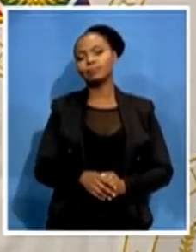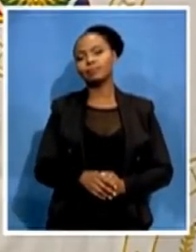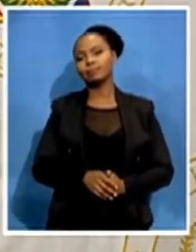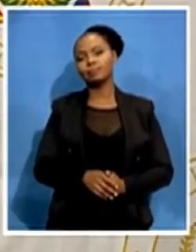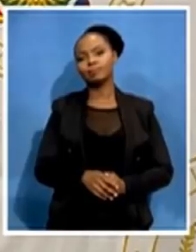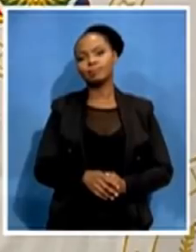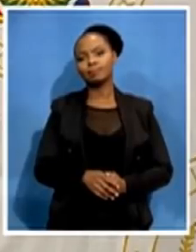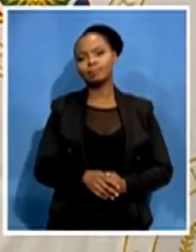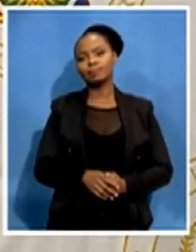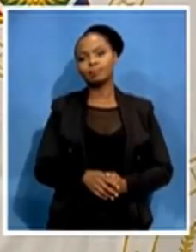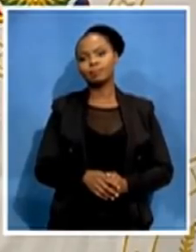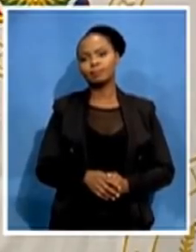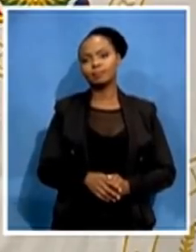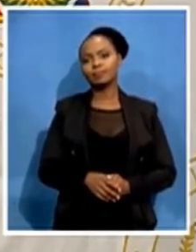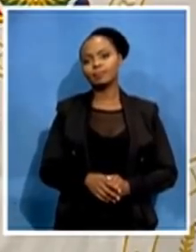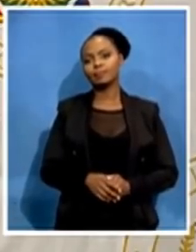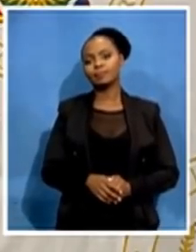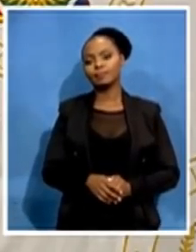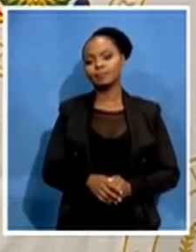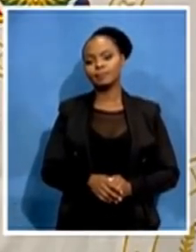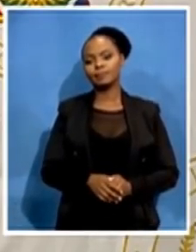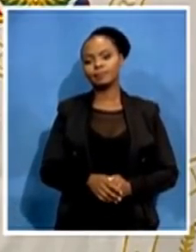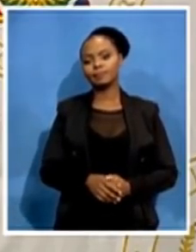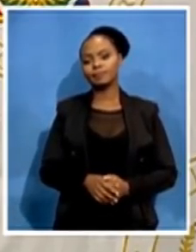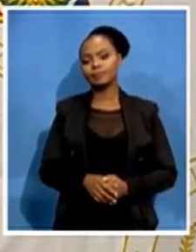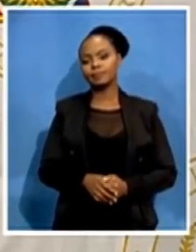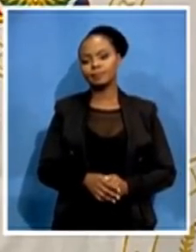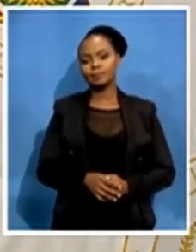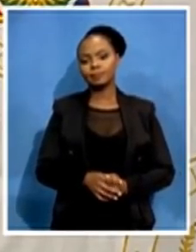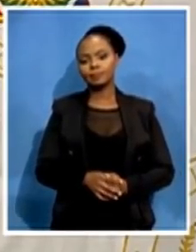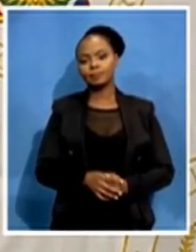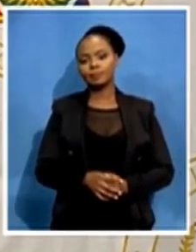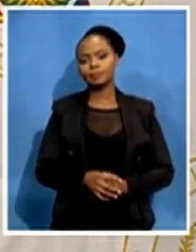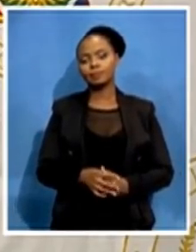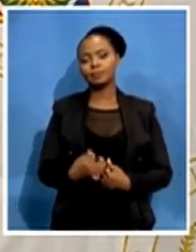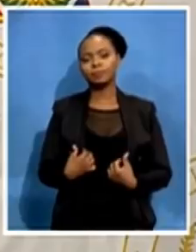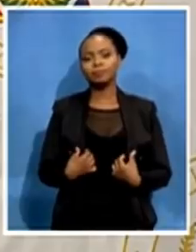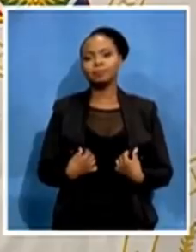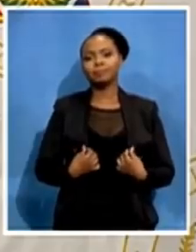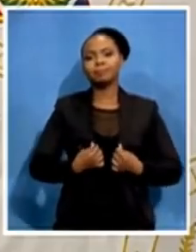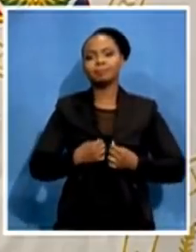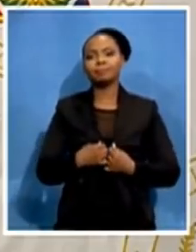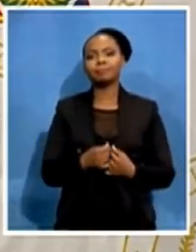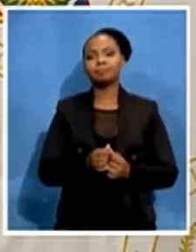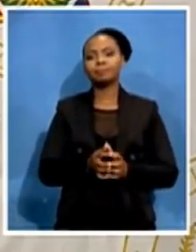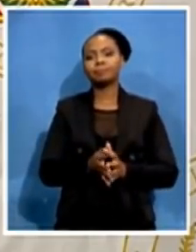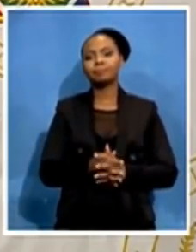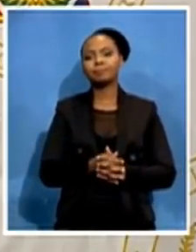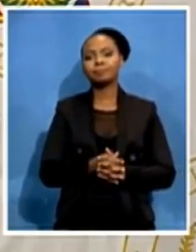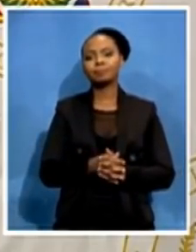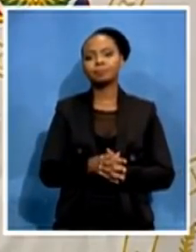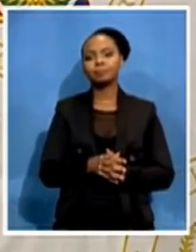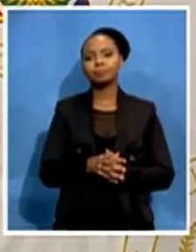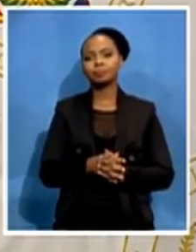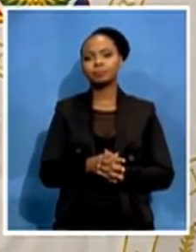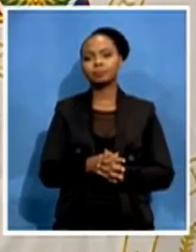terming certain vaccines as triple six or the labeled vaccine. He is undermining not only the medical science, but also